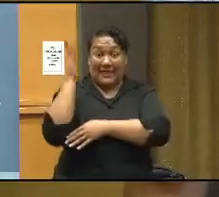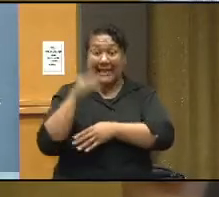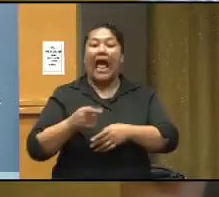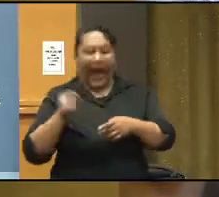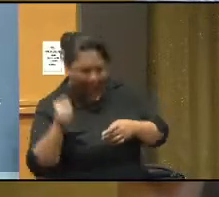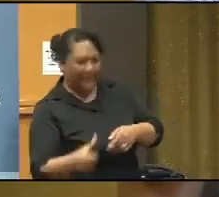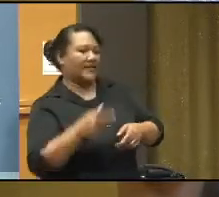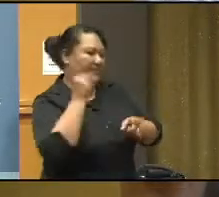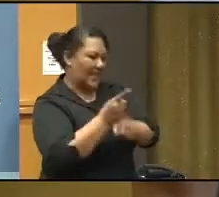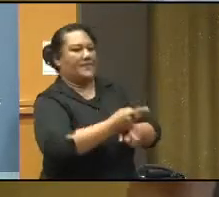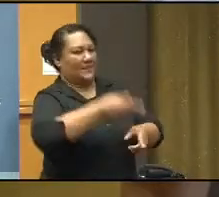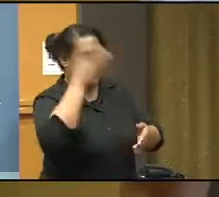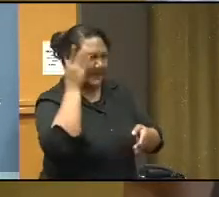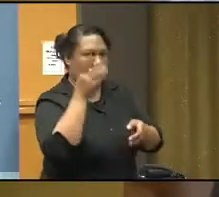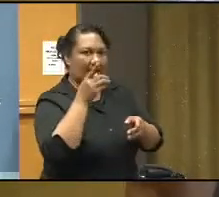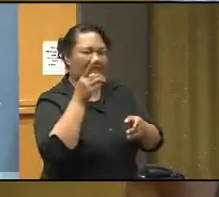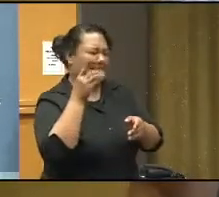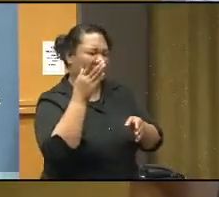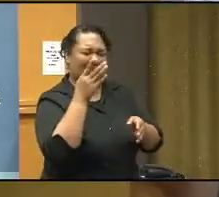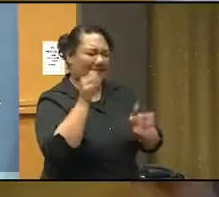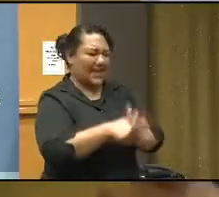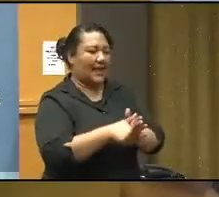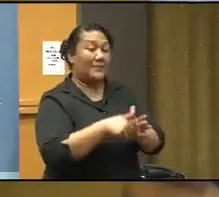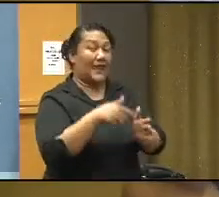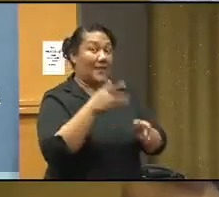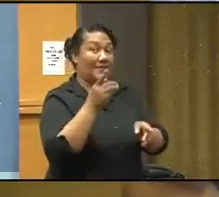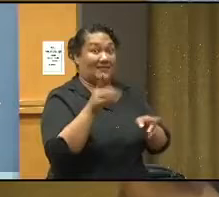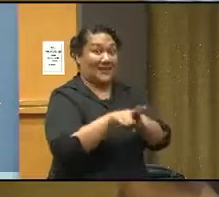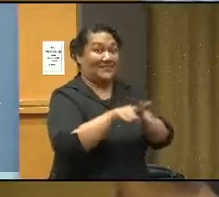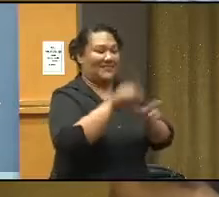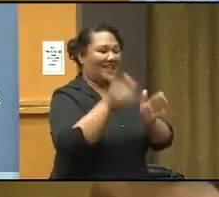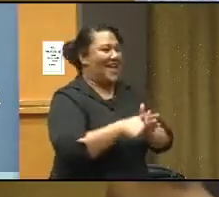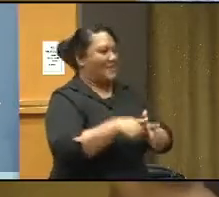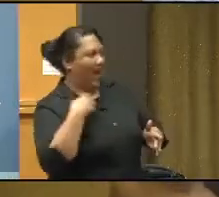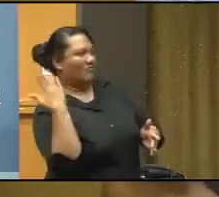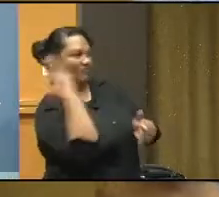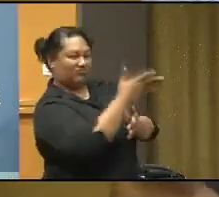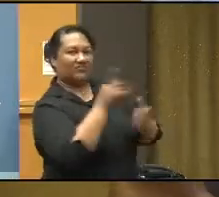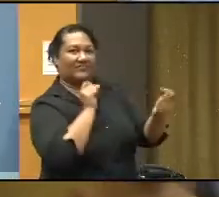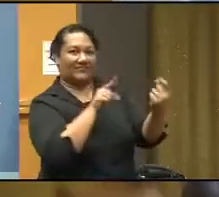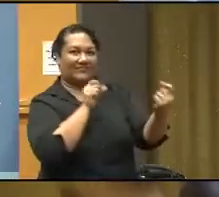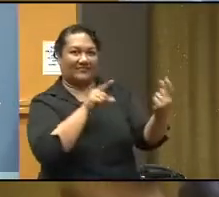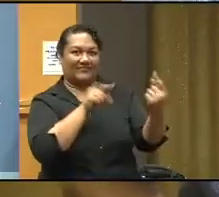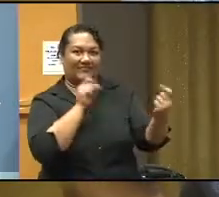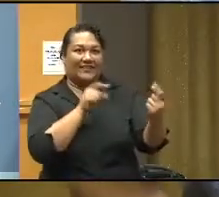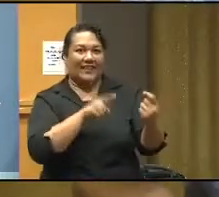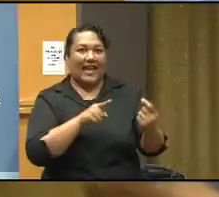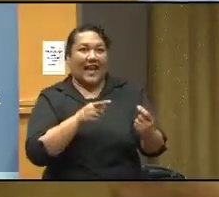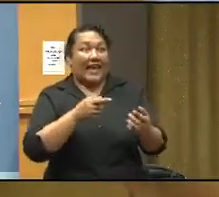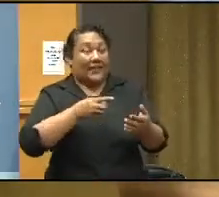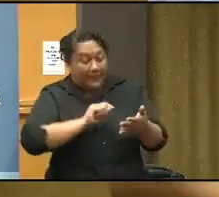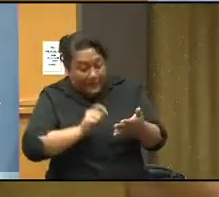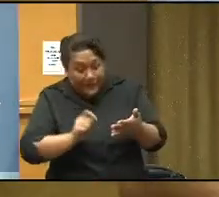of the student in the seminar, and what were the weaknesses. So I do an immediate feedback. For the written part, I give a mark later. So